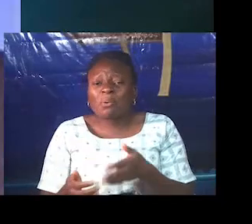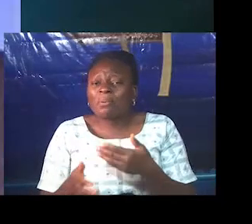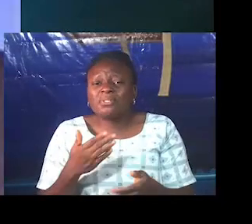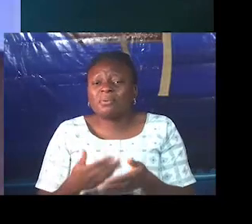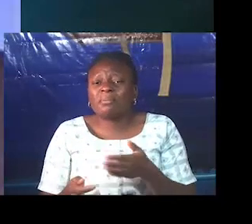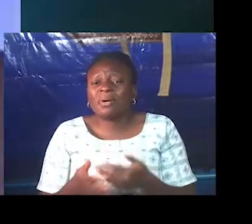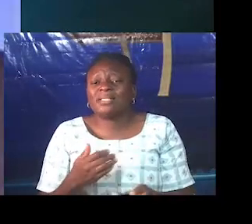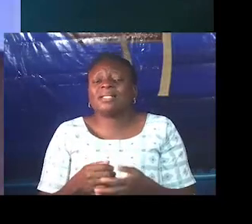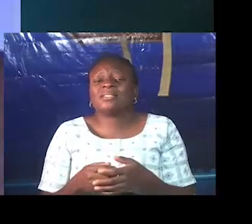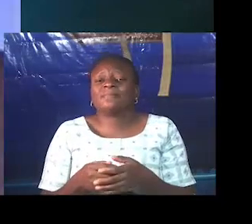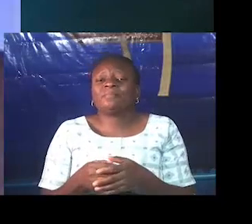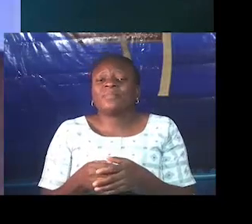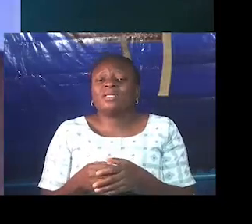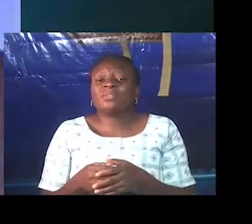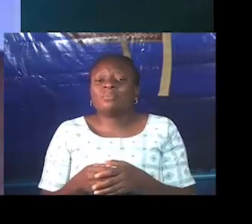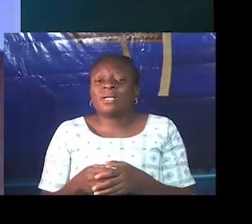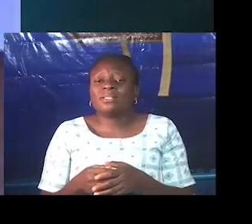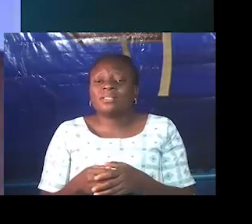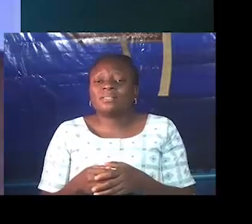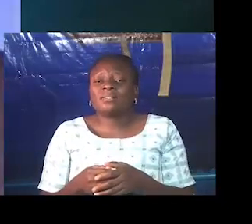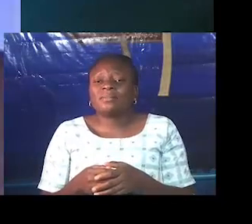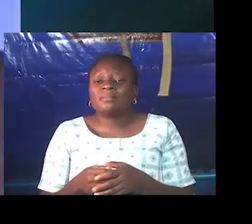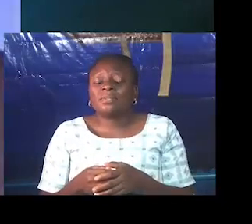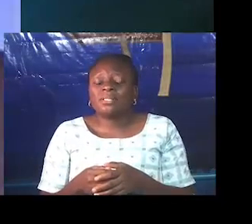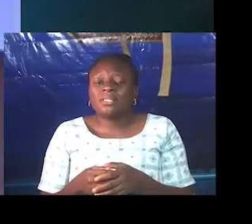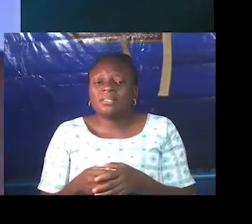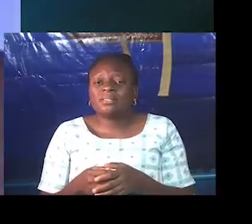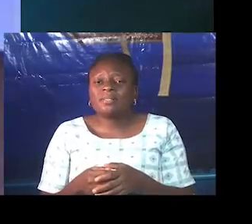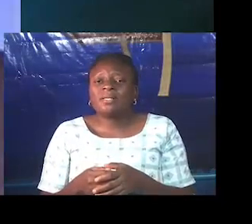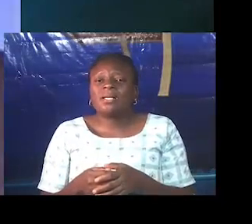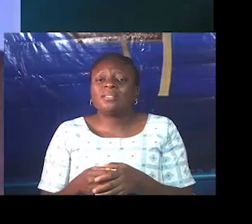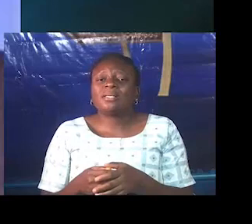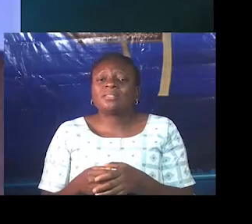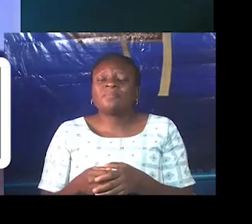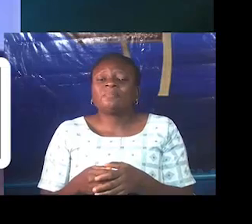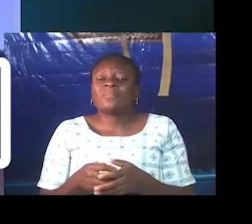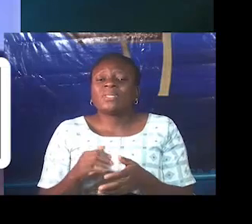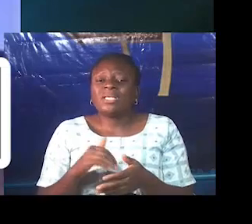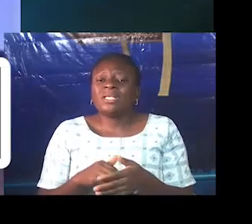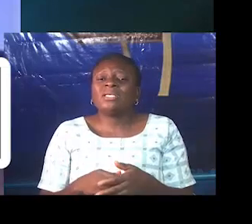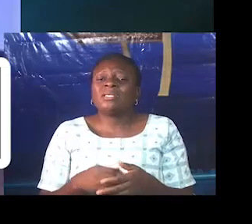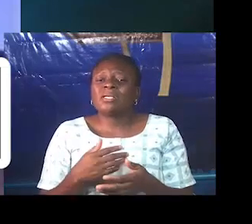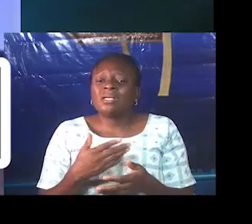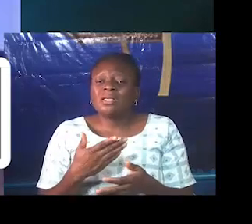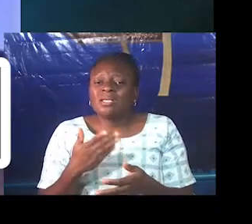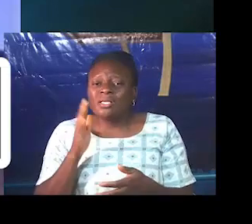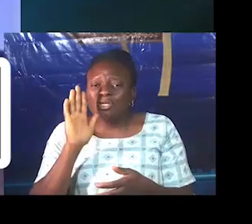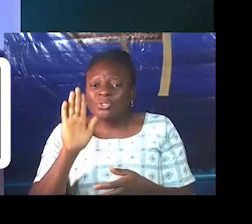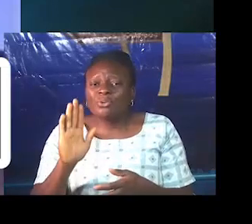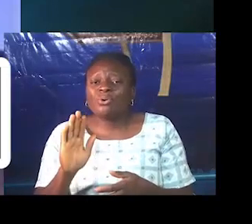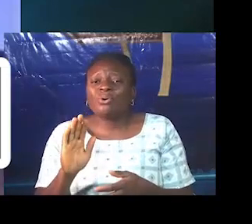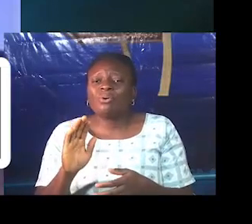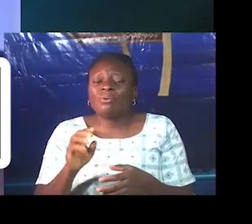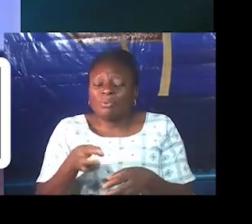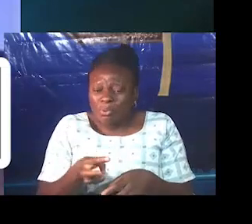not seeing anybody until God spoke to me. No. I wish that your walking with God will be so